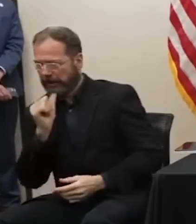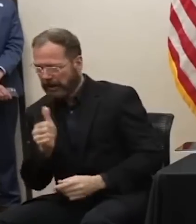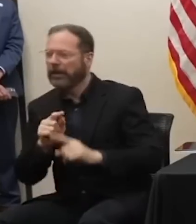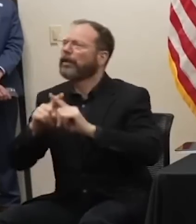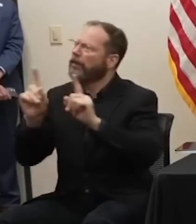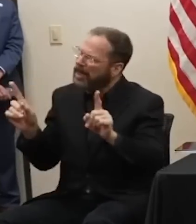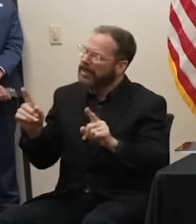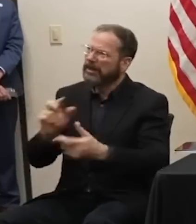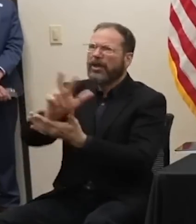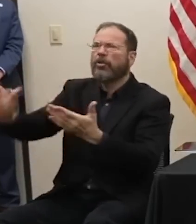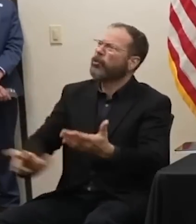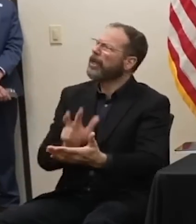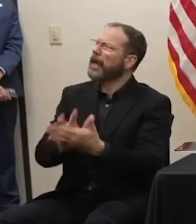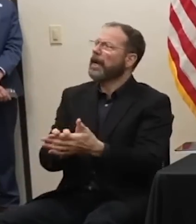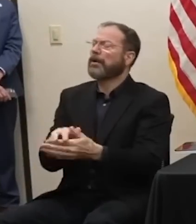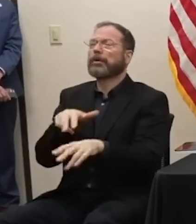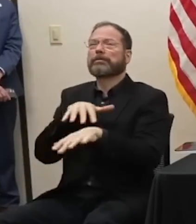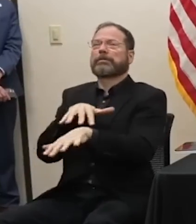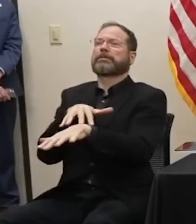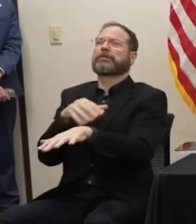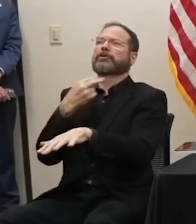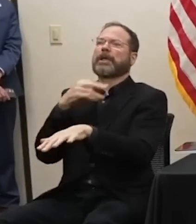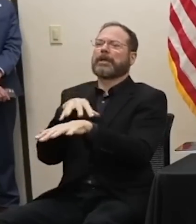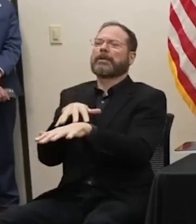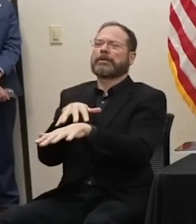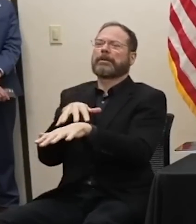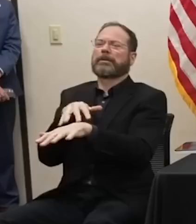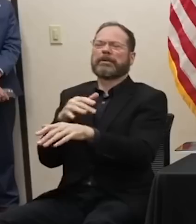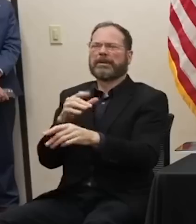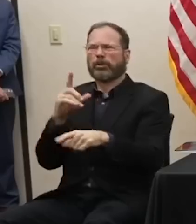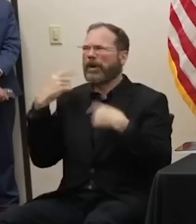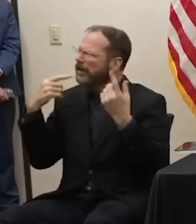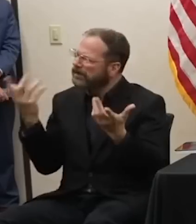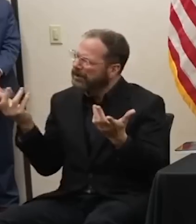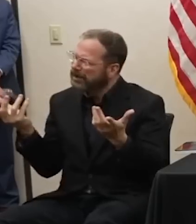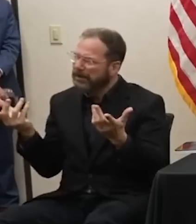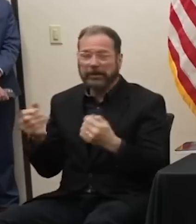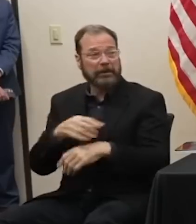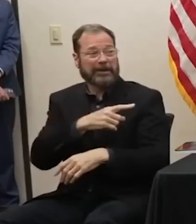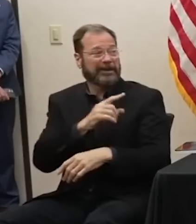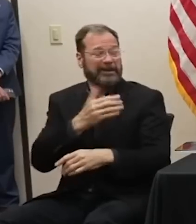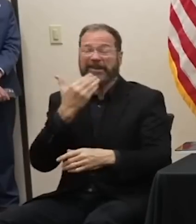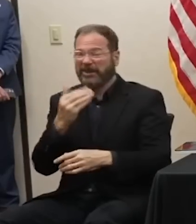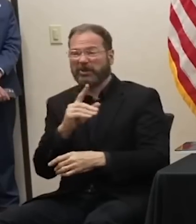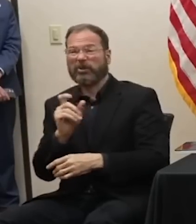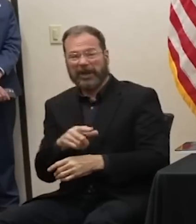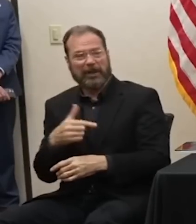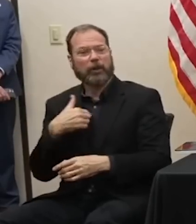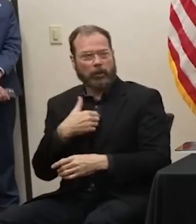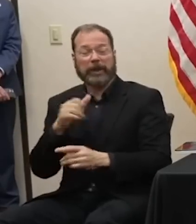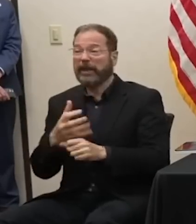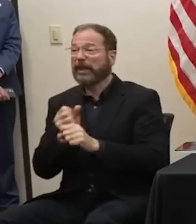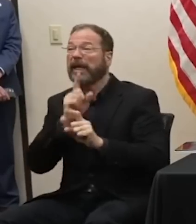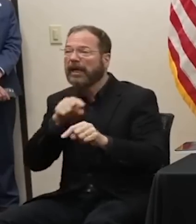not us, but for 3 hours people are out there. And, it's just crazy. Yep. And Rudy, it's a great